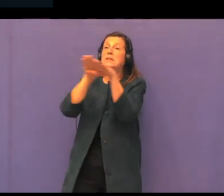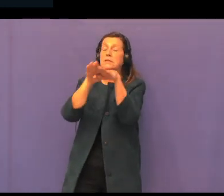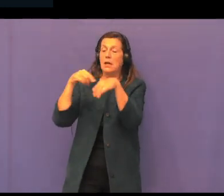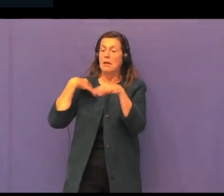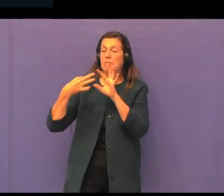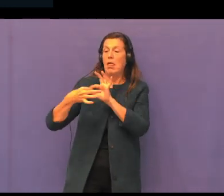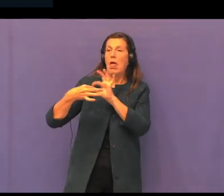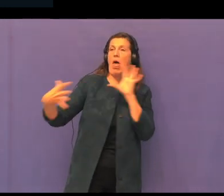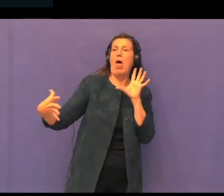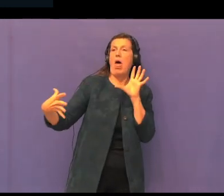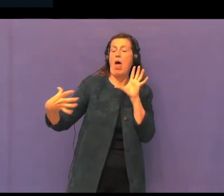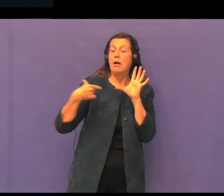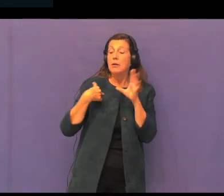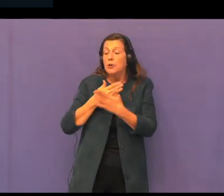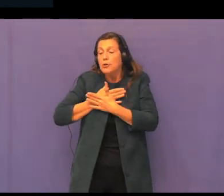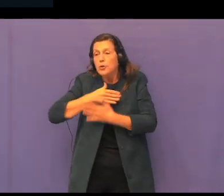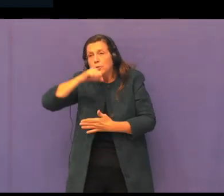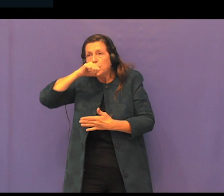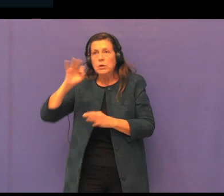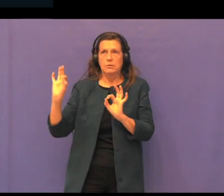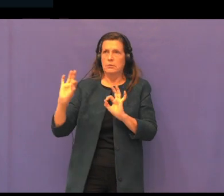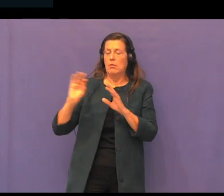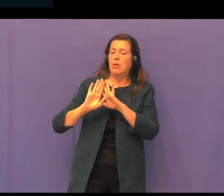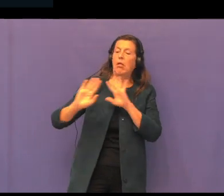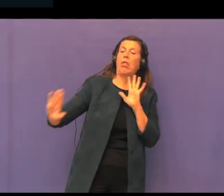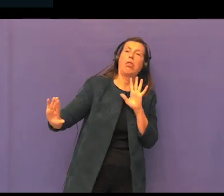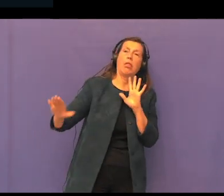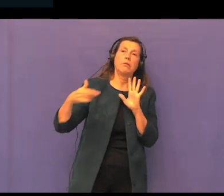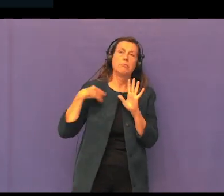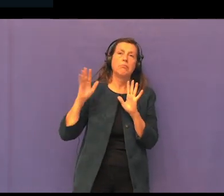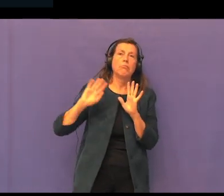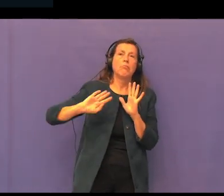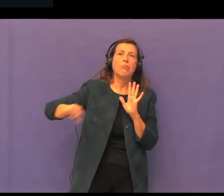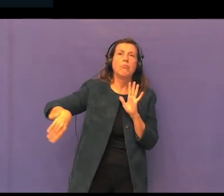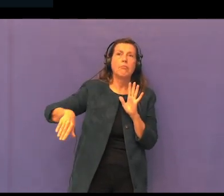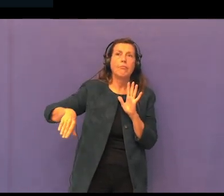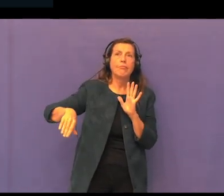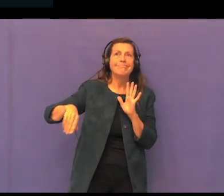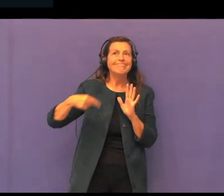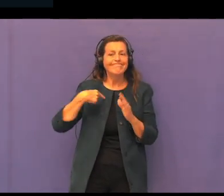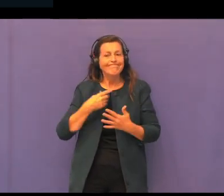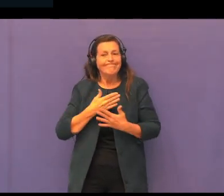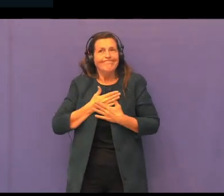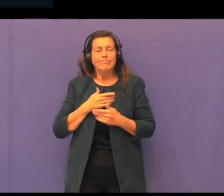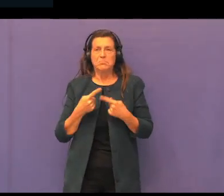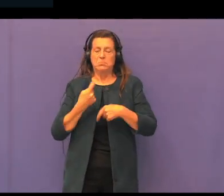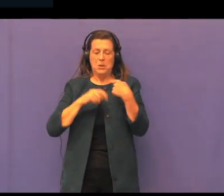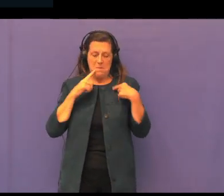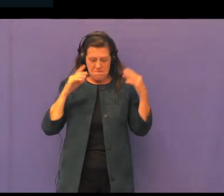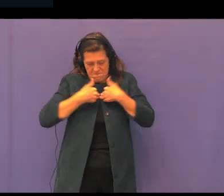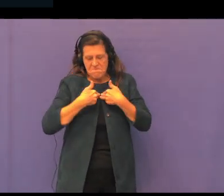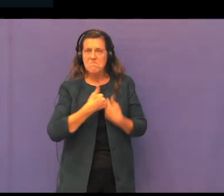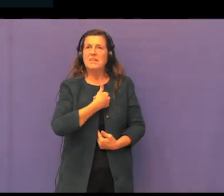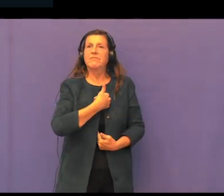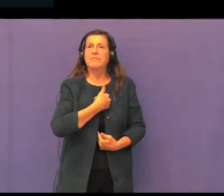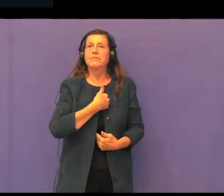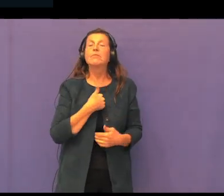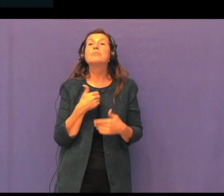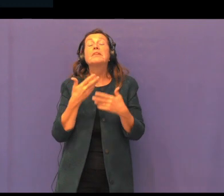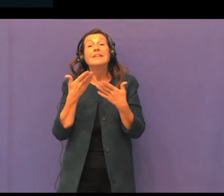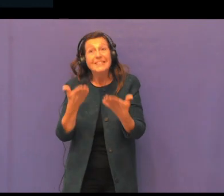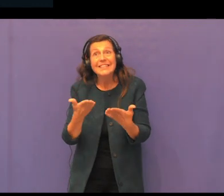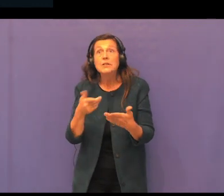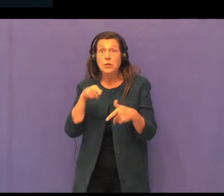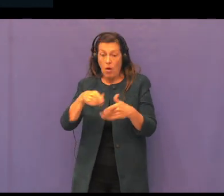particularizers. Translators, and this includes all of you here in this room, all of the people who are watching us